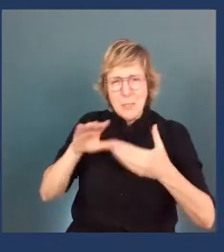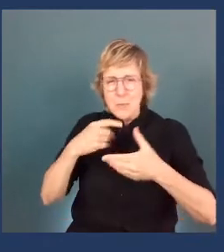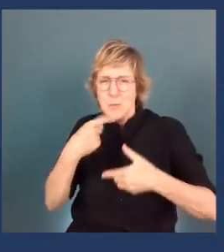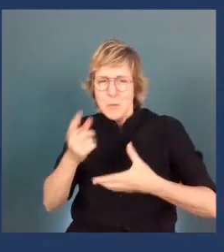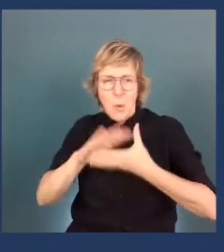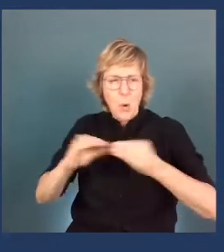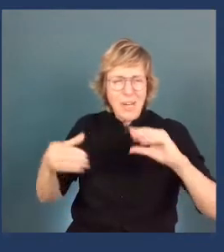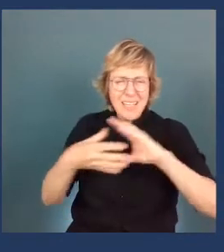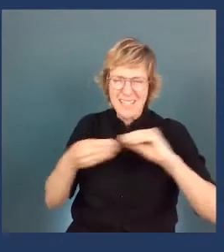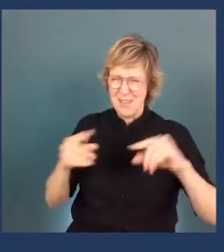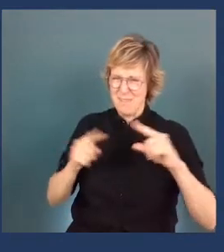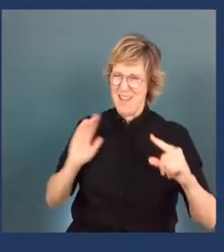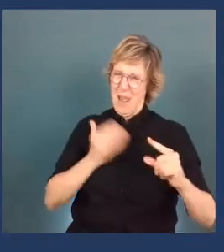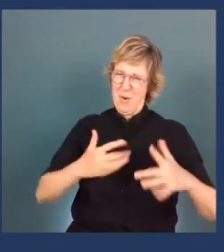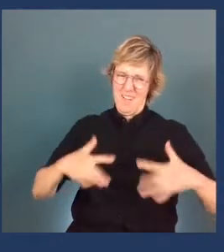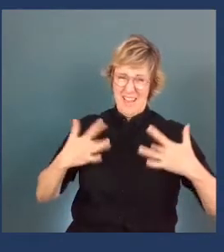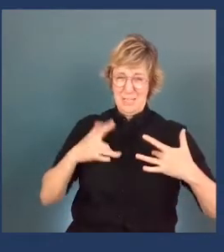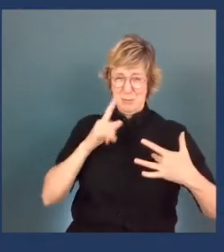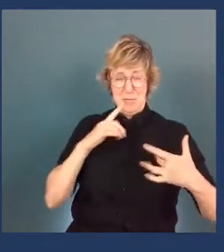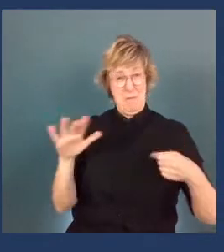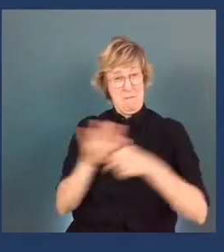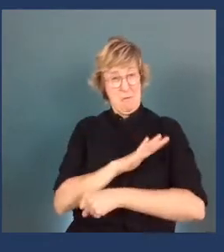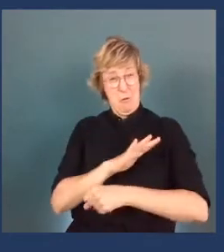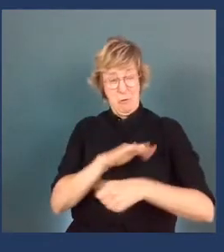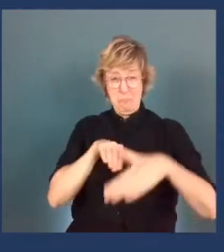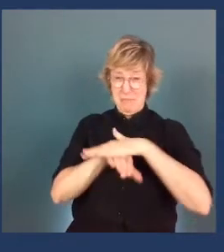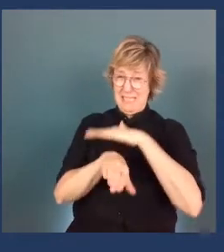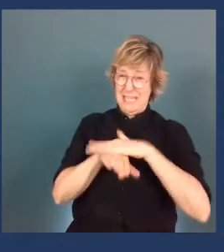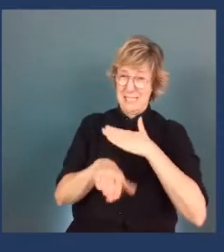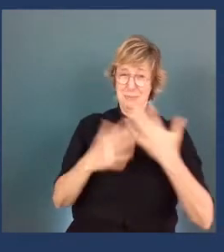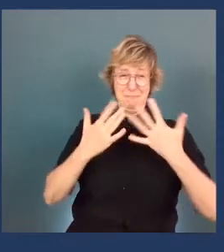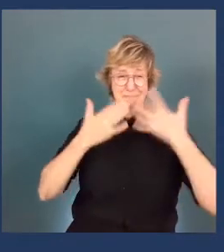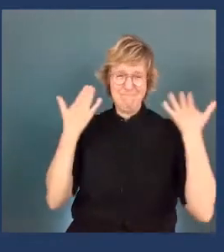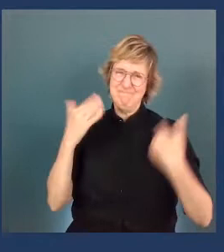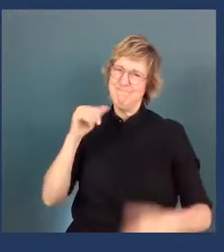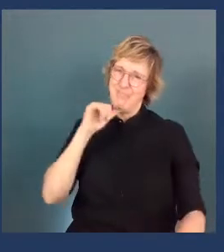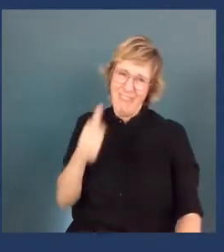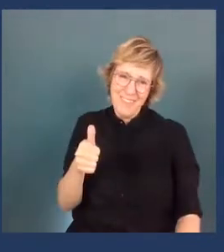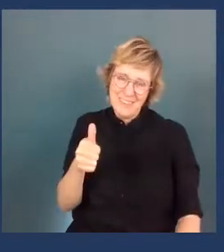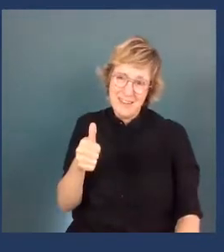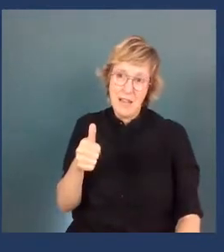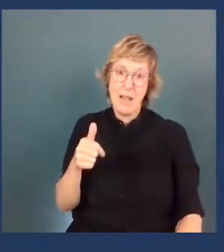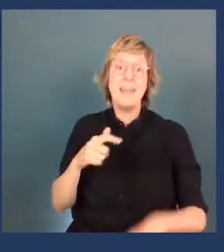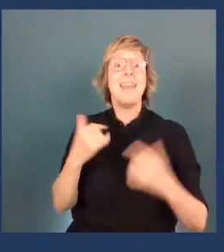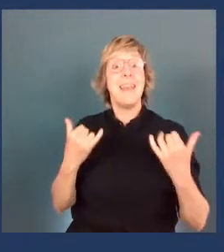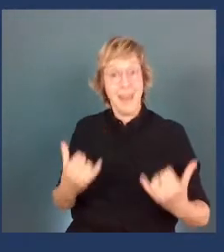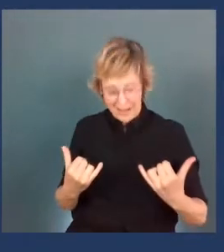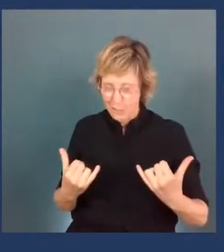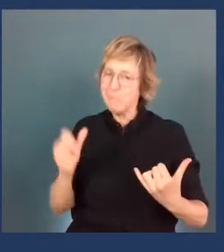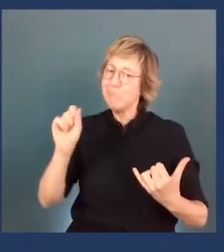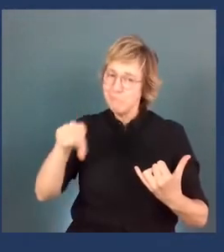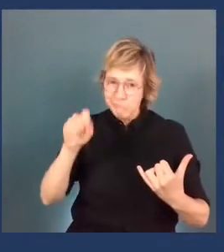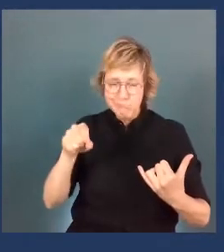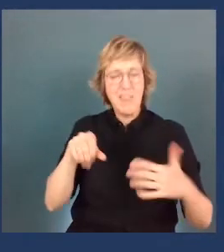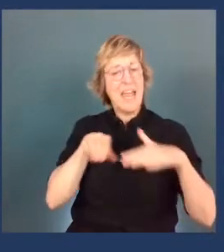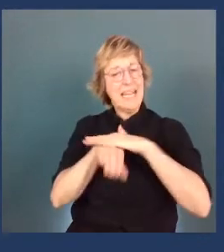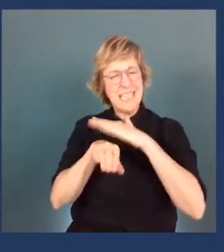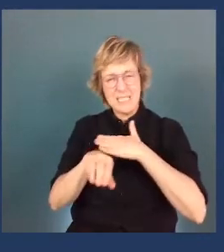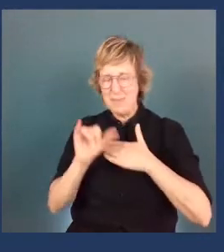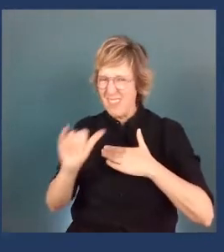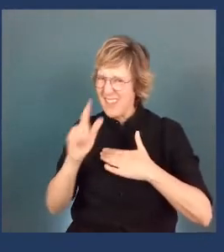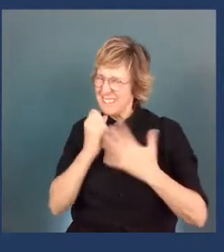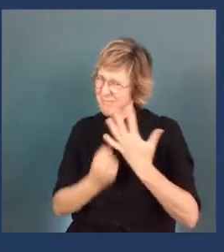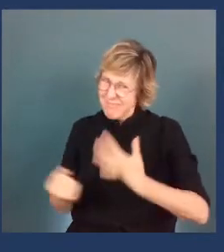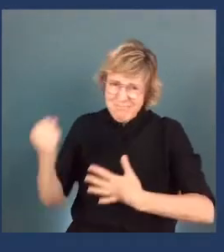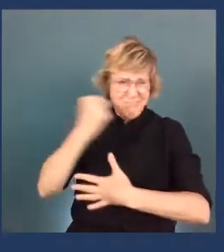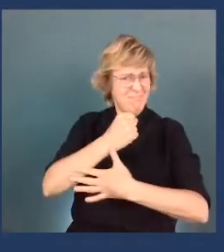events weren't what you would consider accessibility friendly. So we really today put accessibility at the